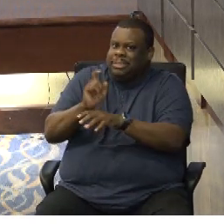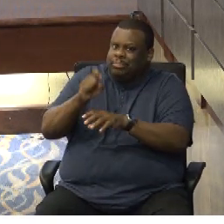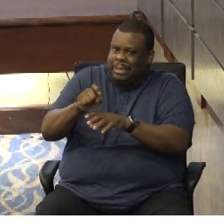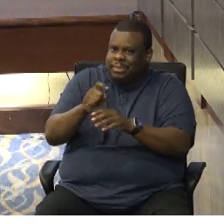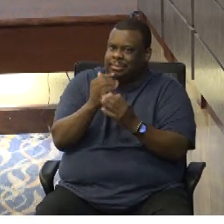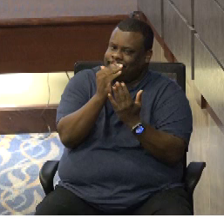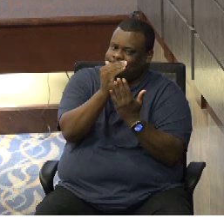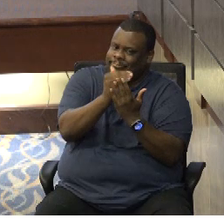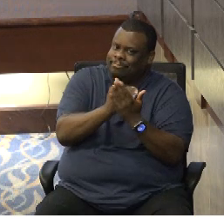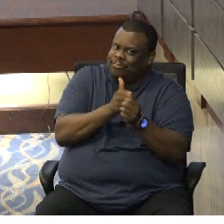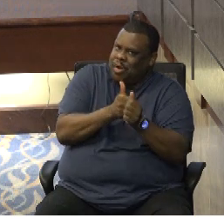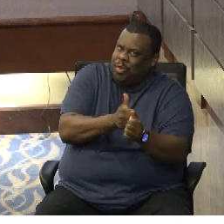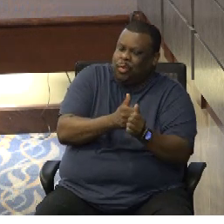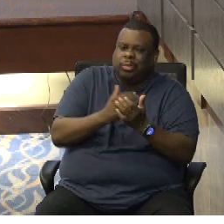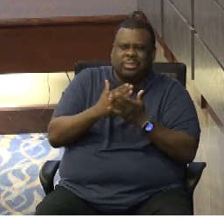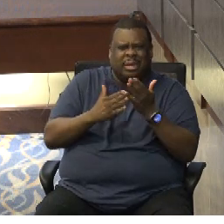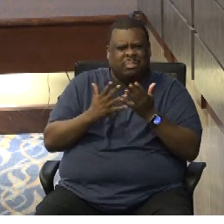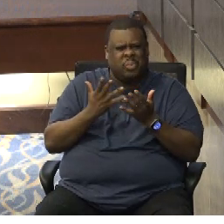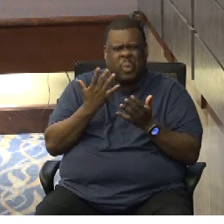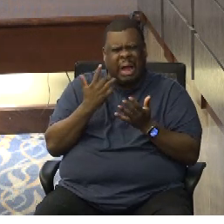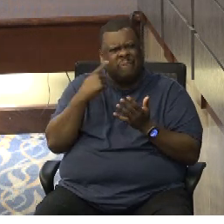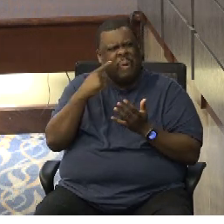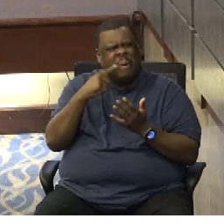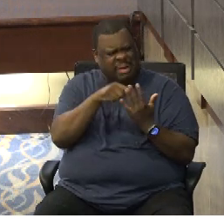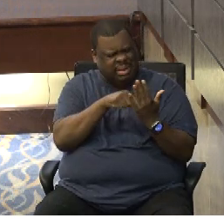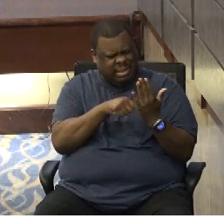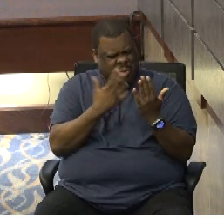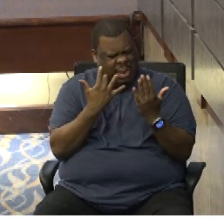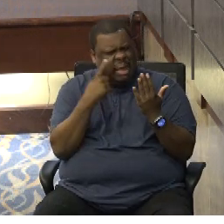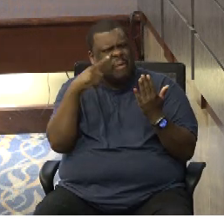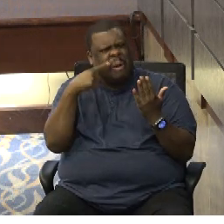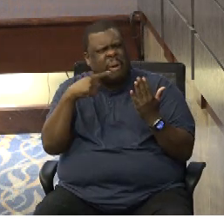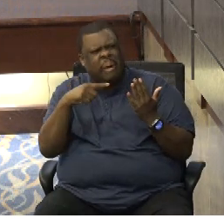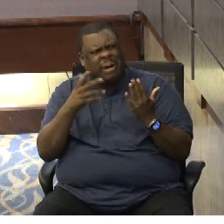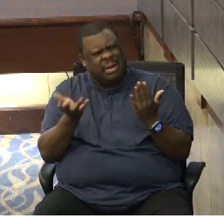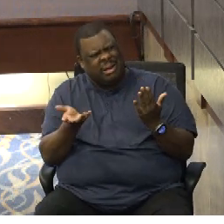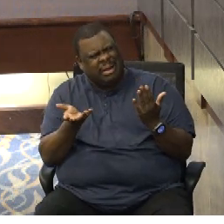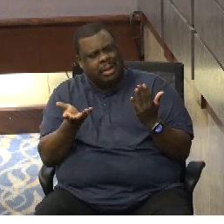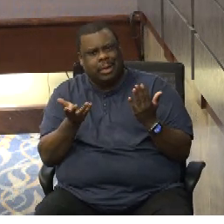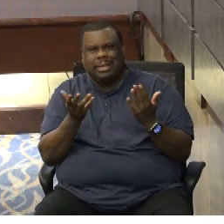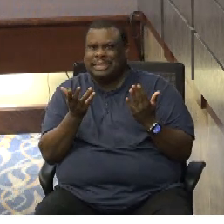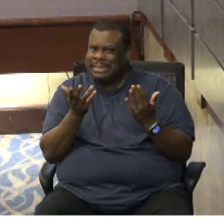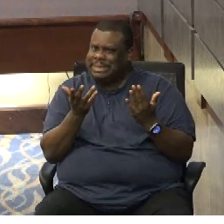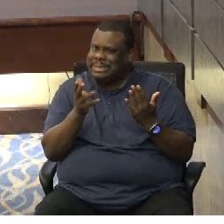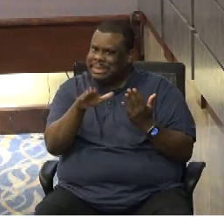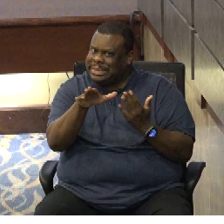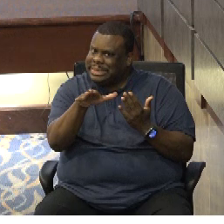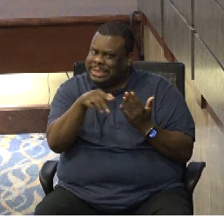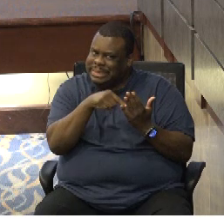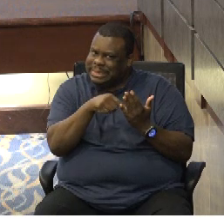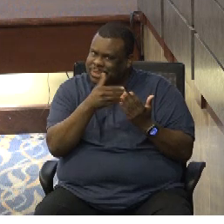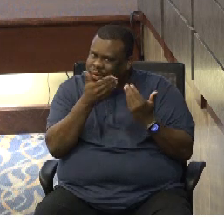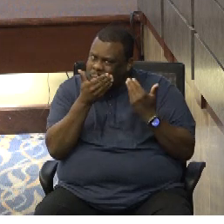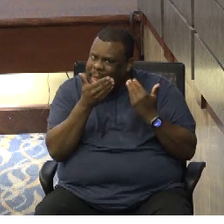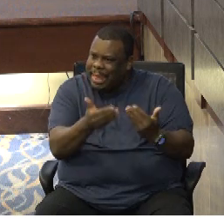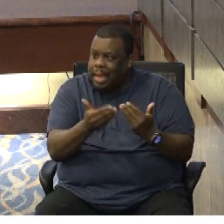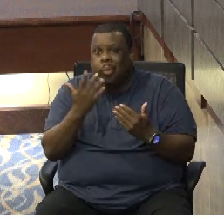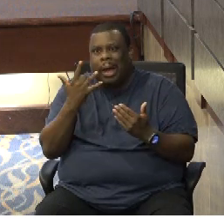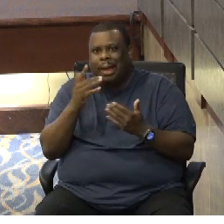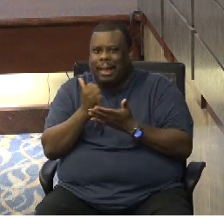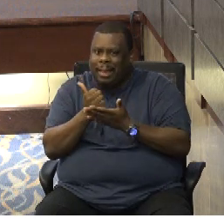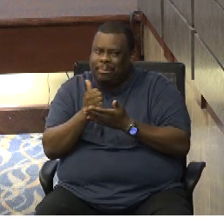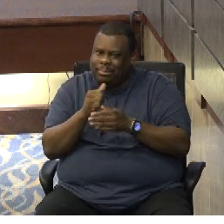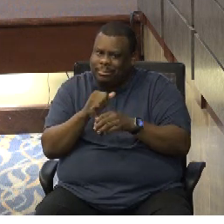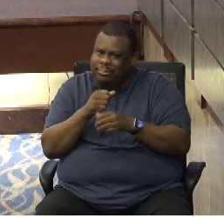information. And so not only, because I think this manifested out of y'all's office, city management team, and, so you all